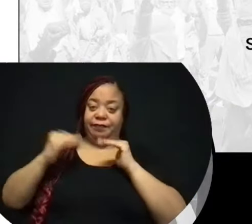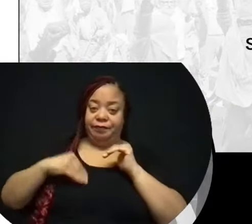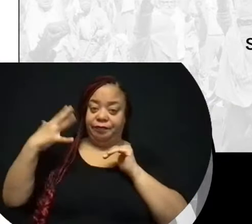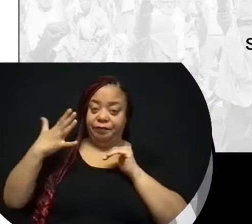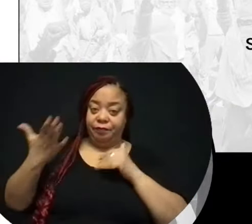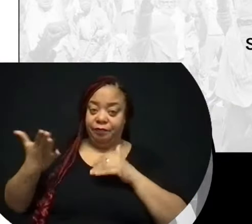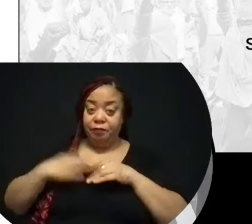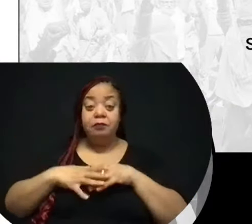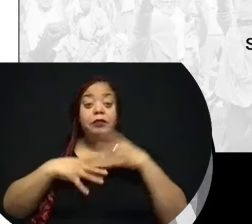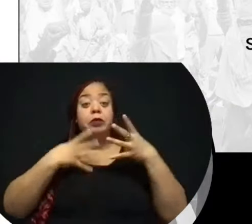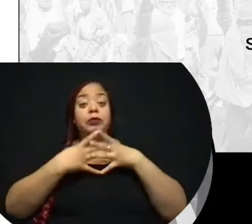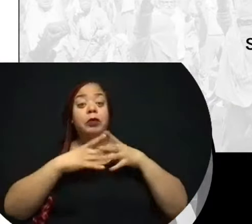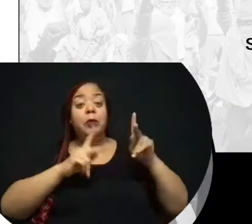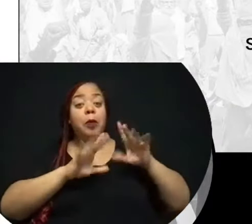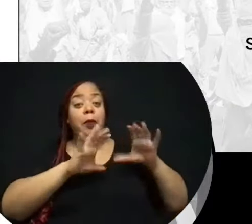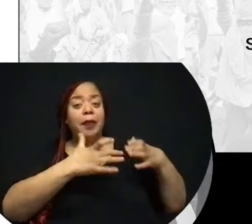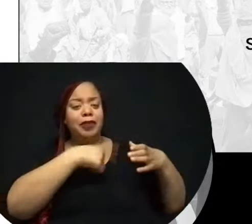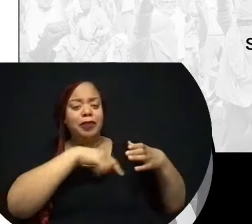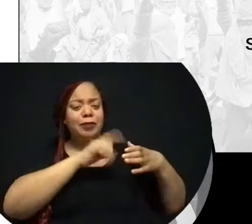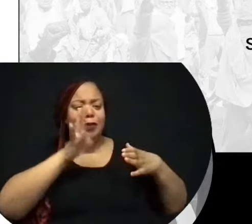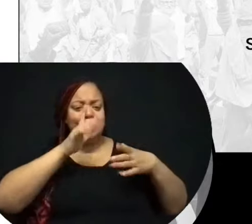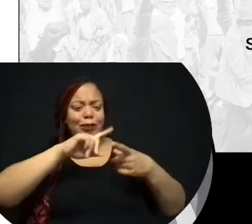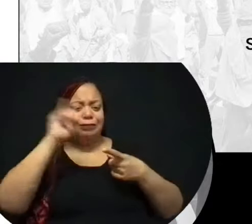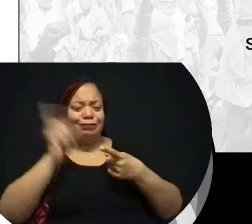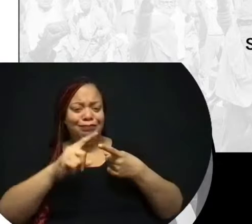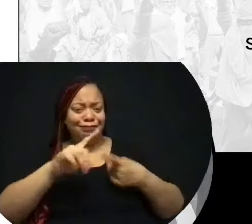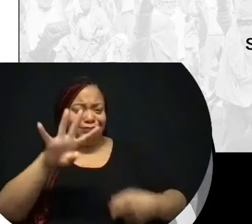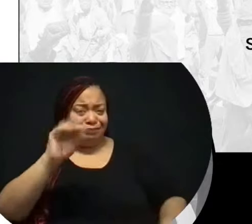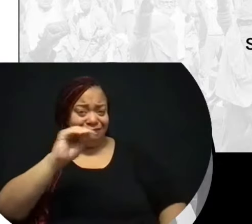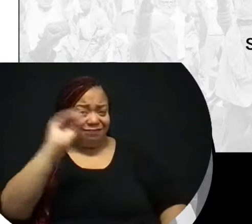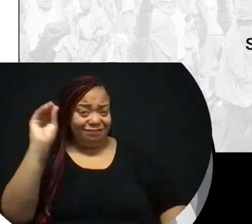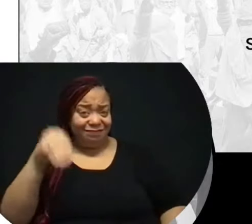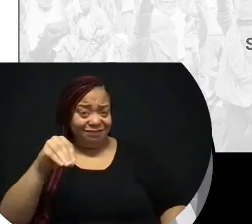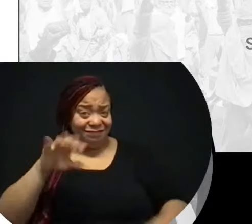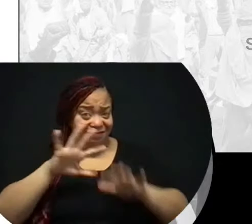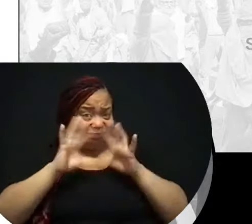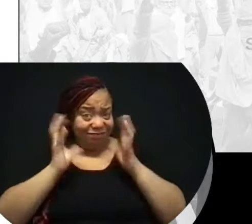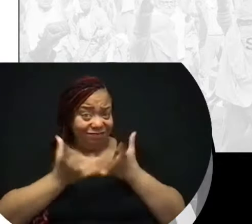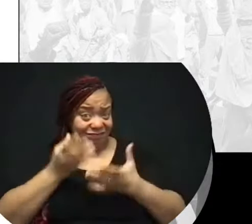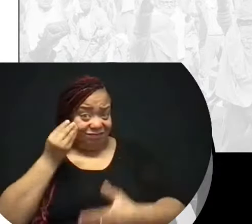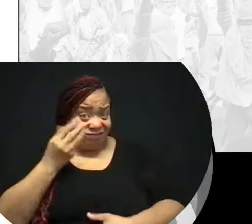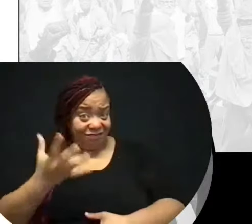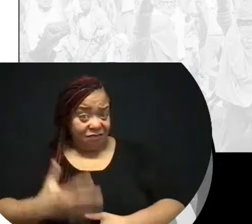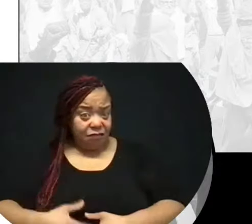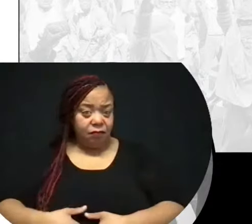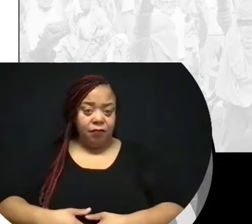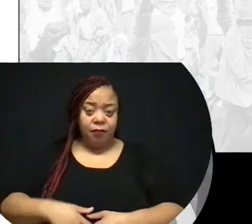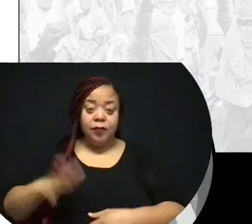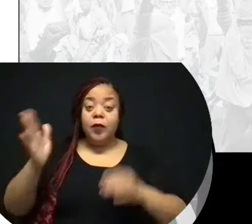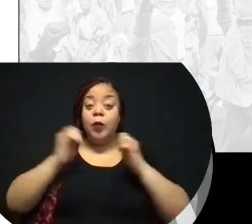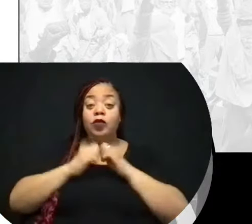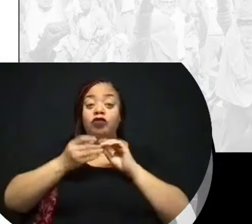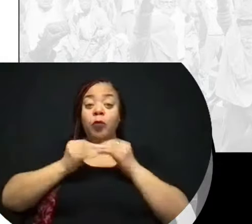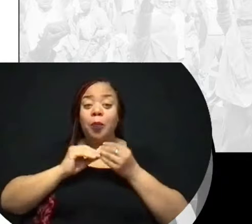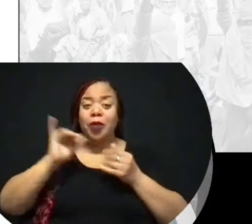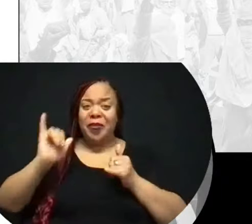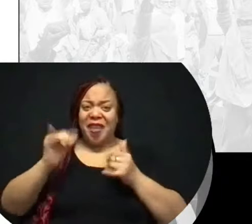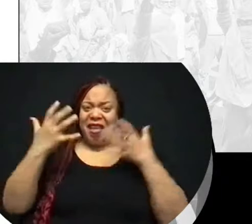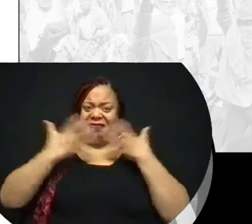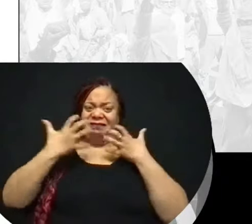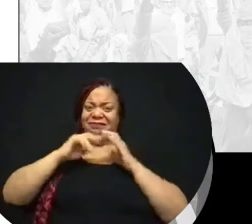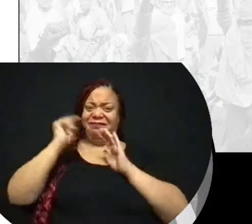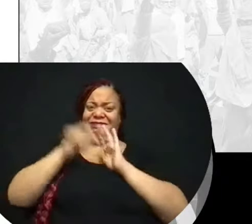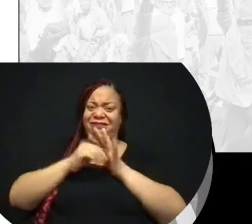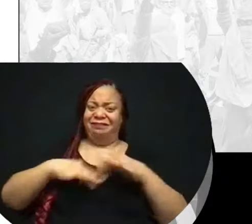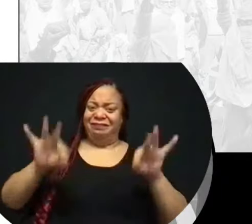corporate raiders, destroyers of mankind, to continue to build these prisons on or around toxic mine